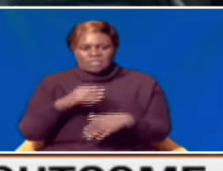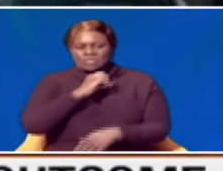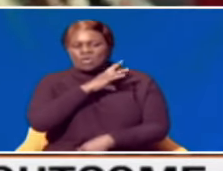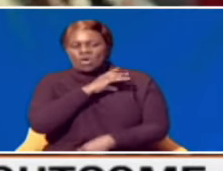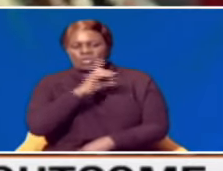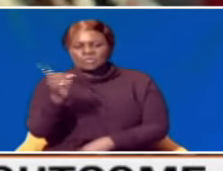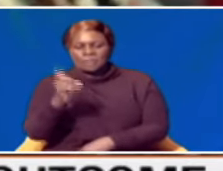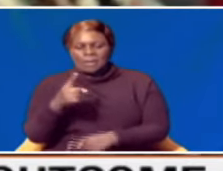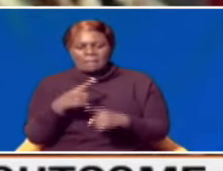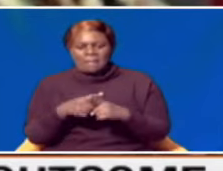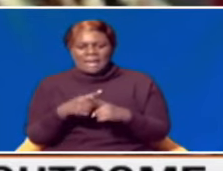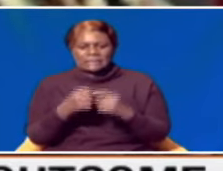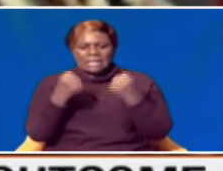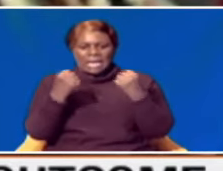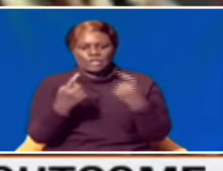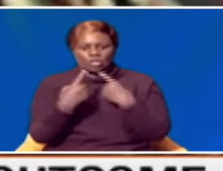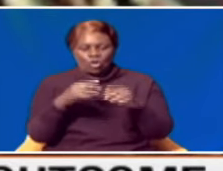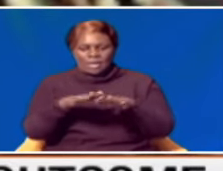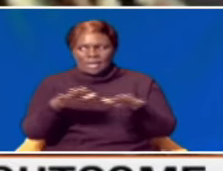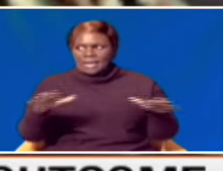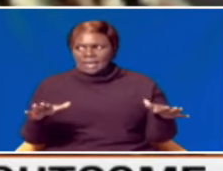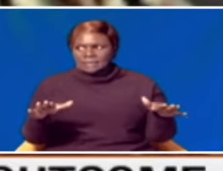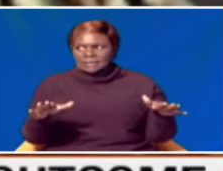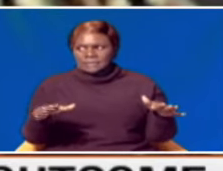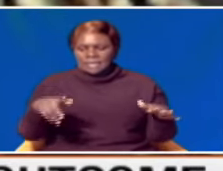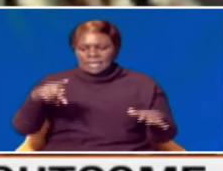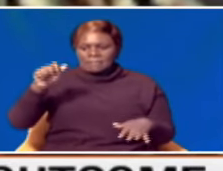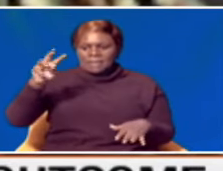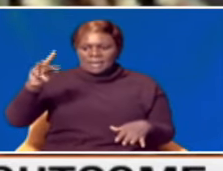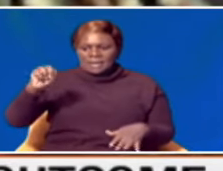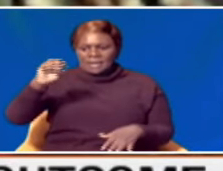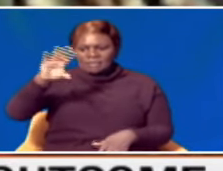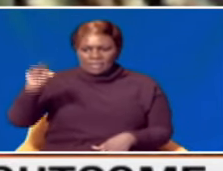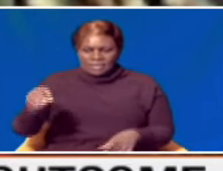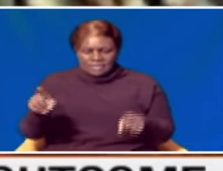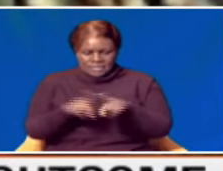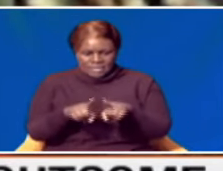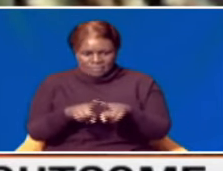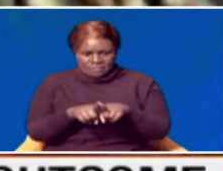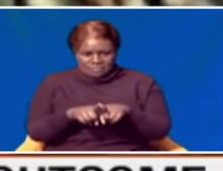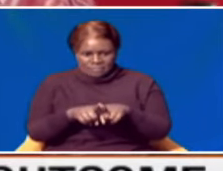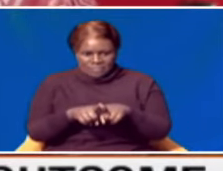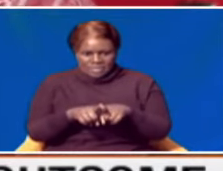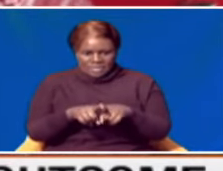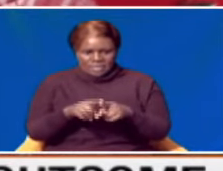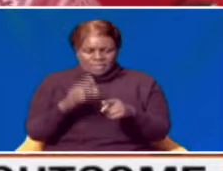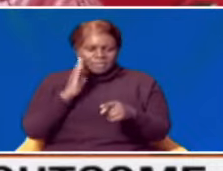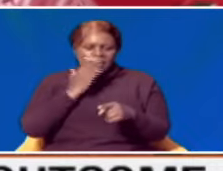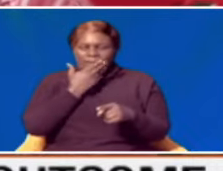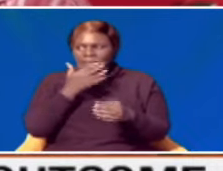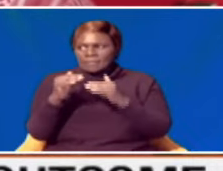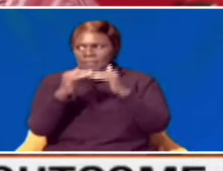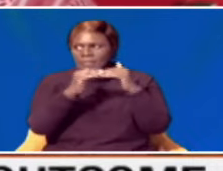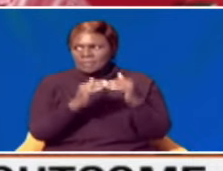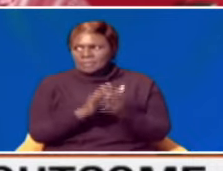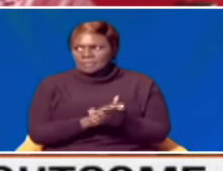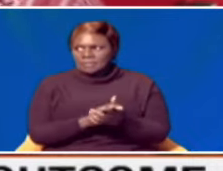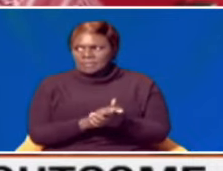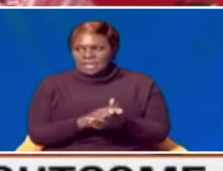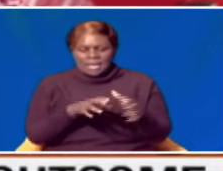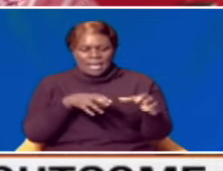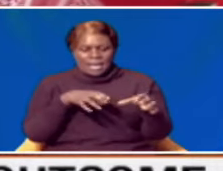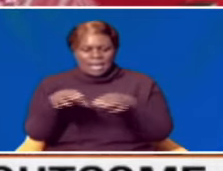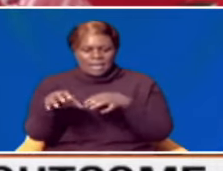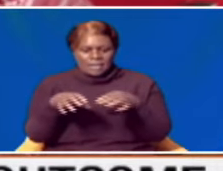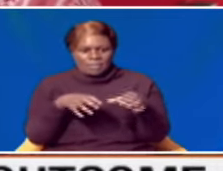noisy but tough talk on land, Pan-Africanism, and racial equity. This animal is going to